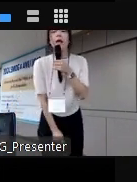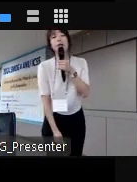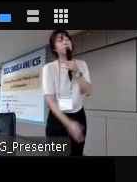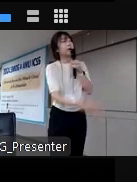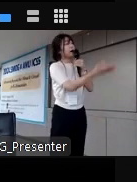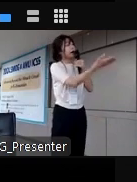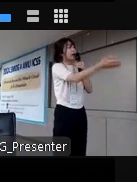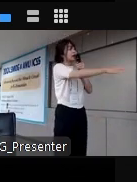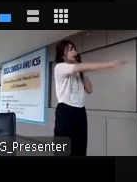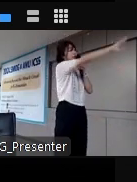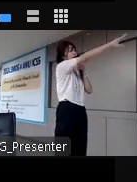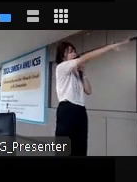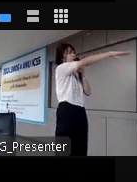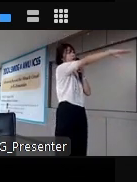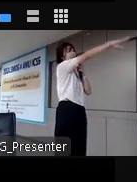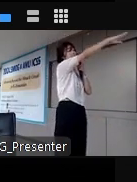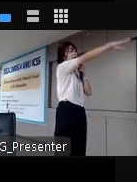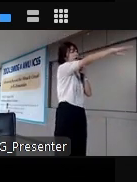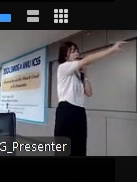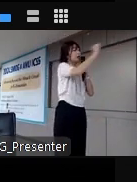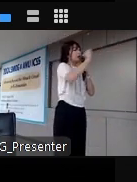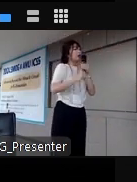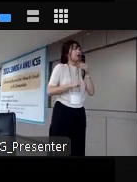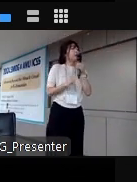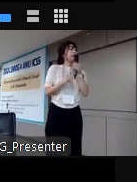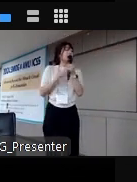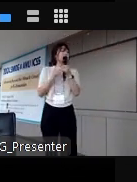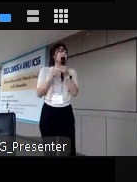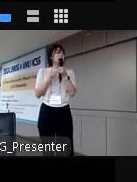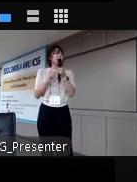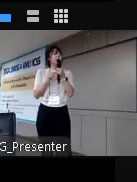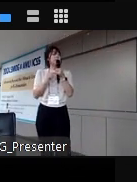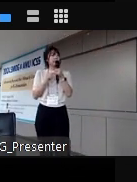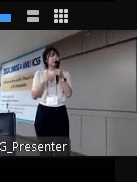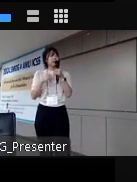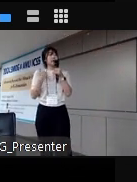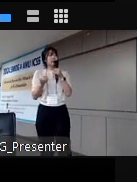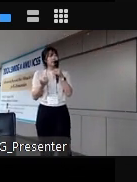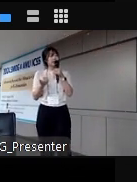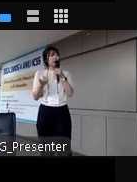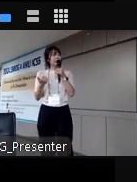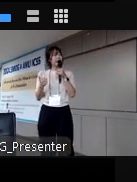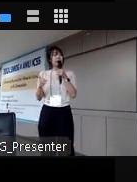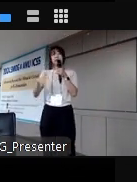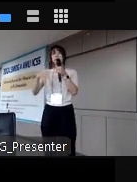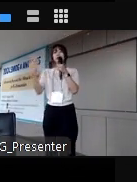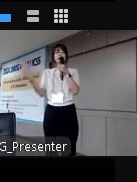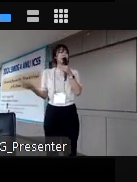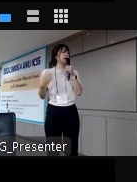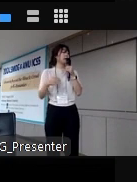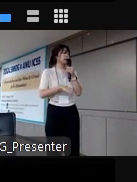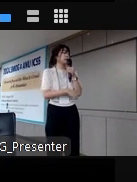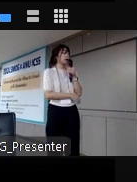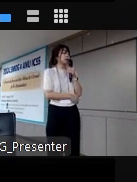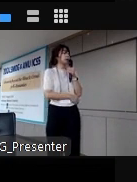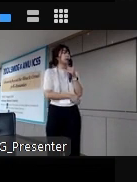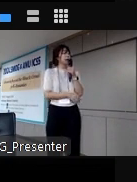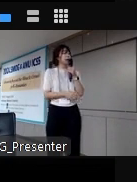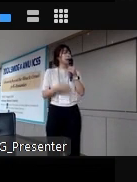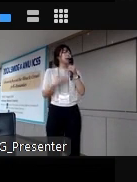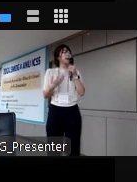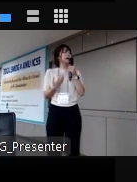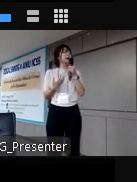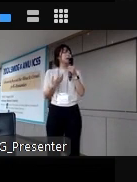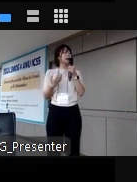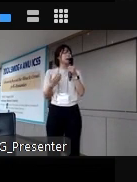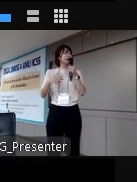And so our analysis falls somewhere in between, arguing that ex locus is fundamentally linguistic modifiers, just like relative clauses, but